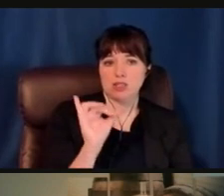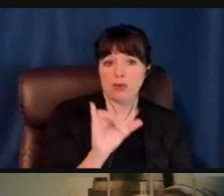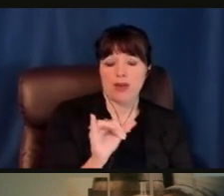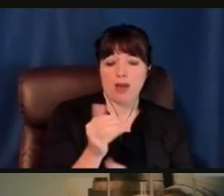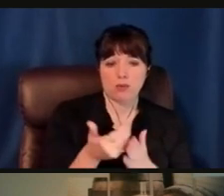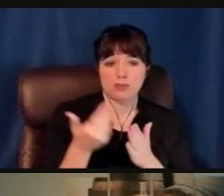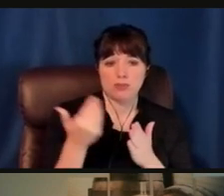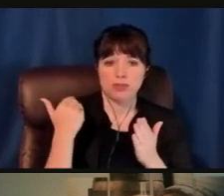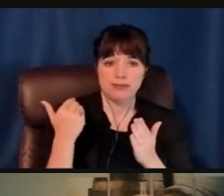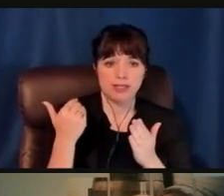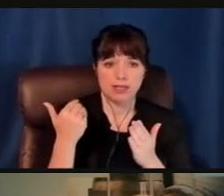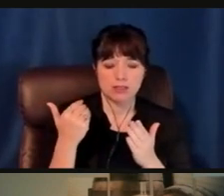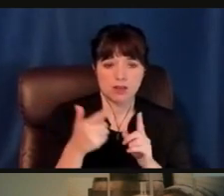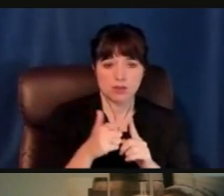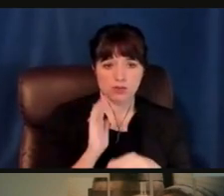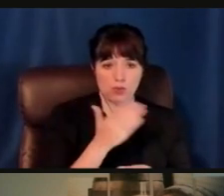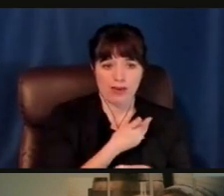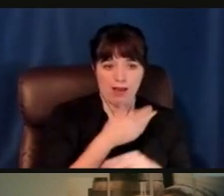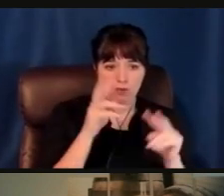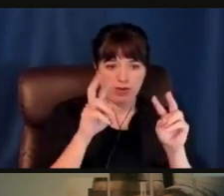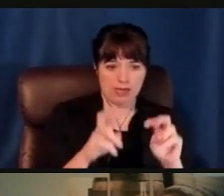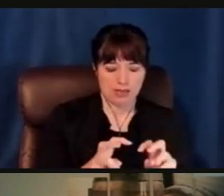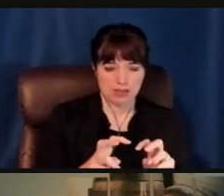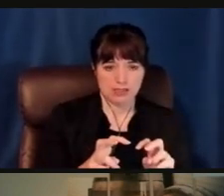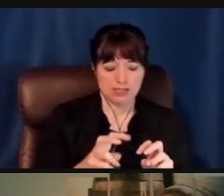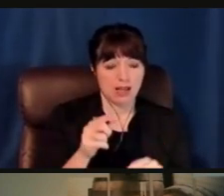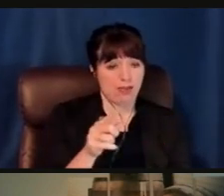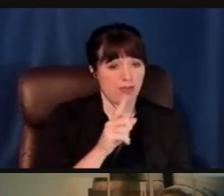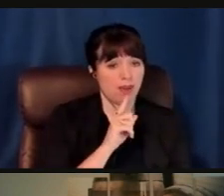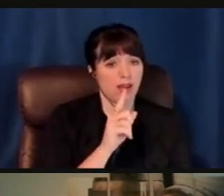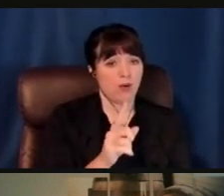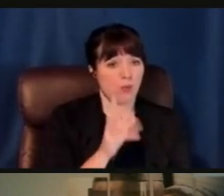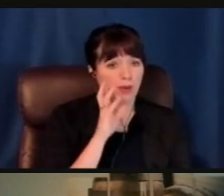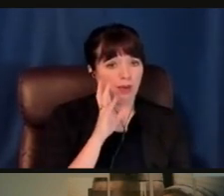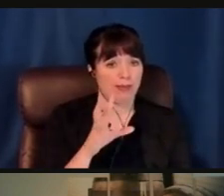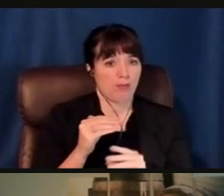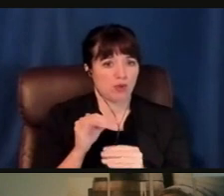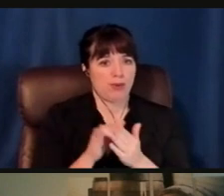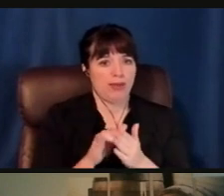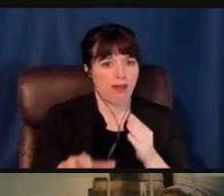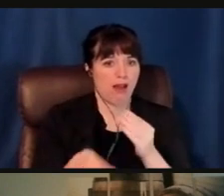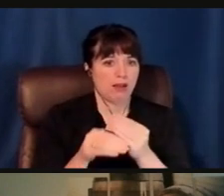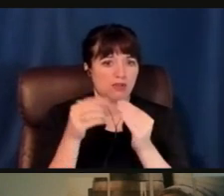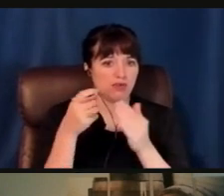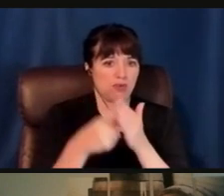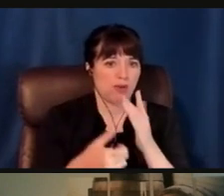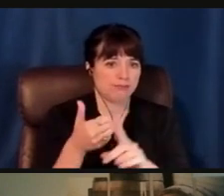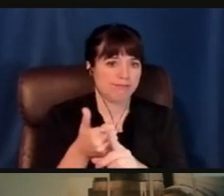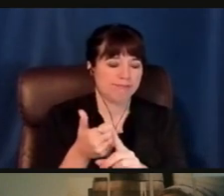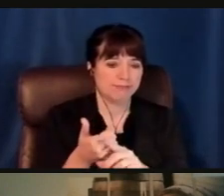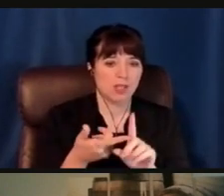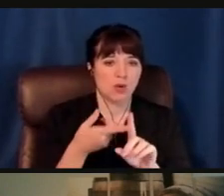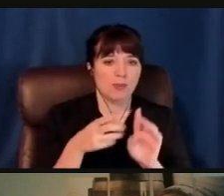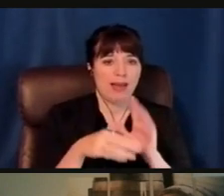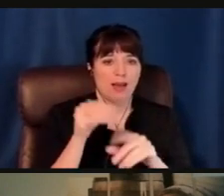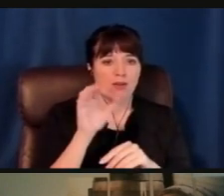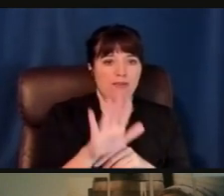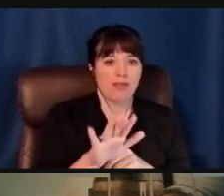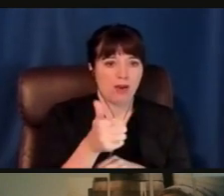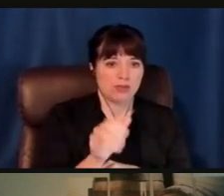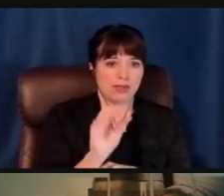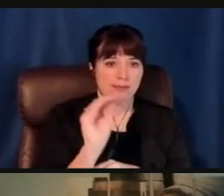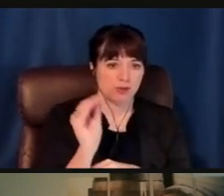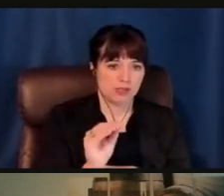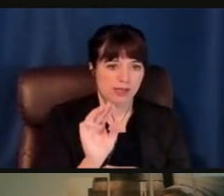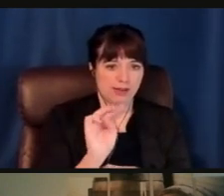to our analysis. They are going to be absorbing that additional cost. So that's going to come out of their 10%